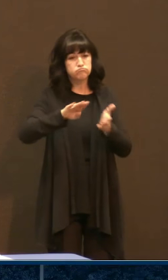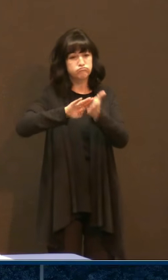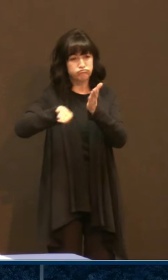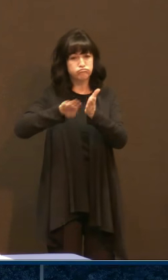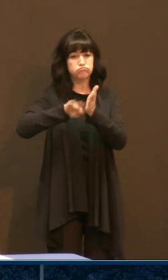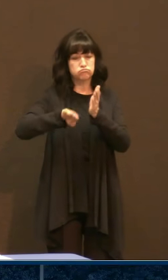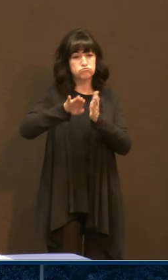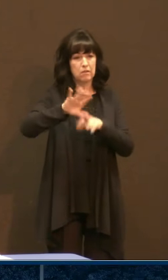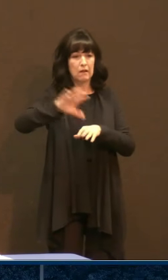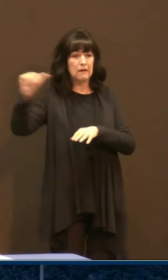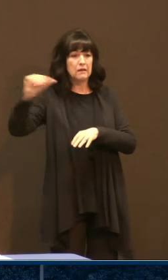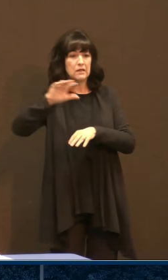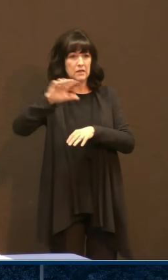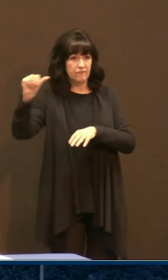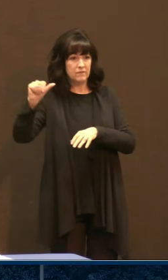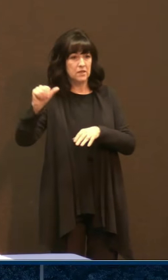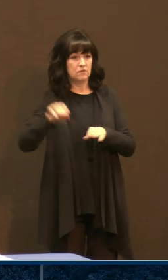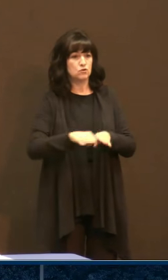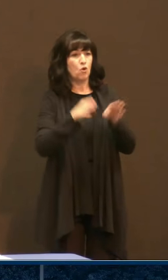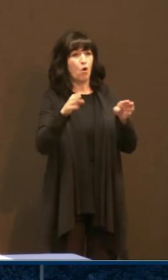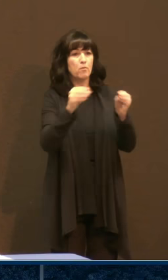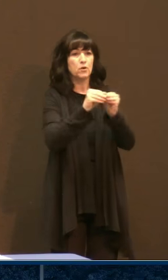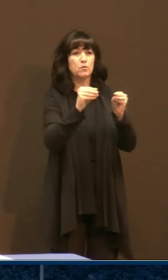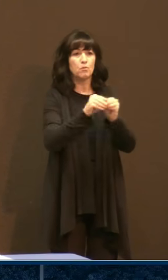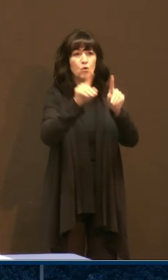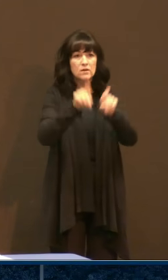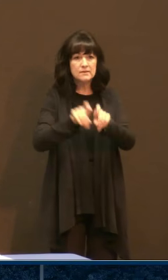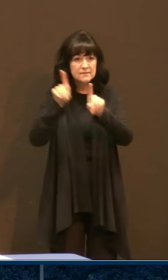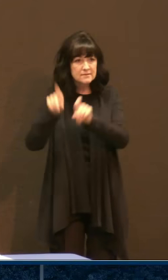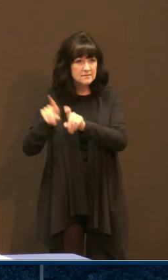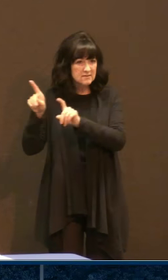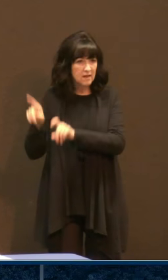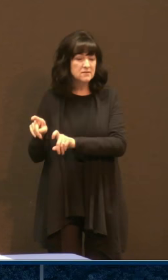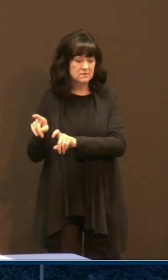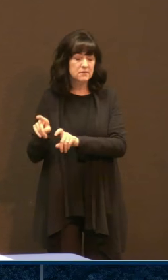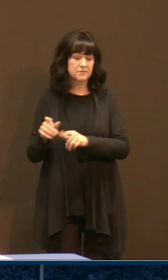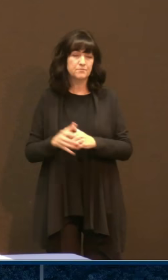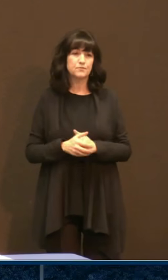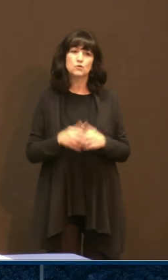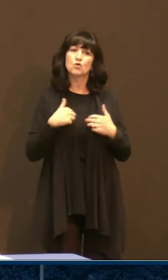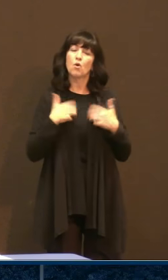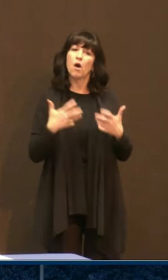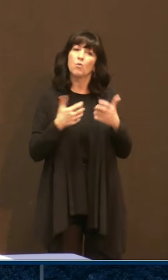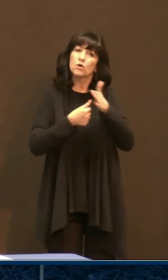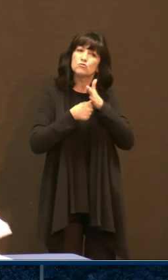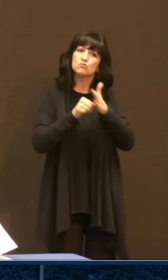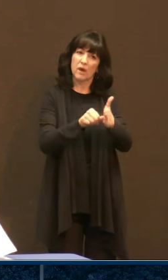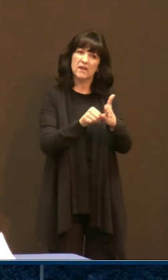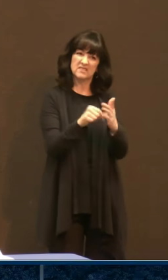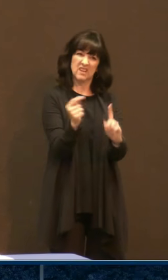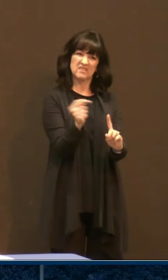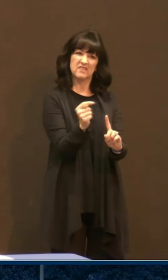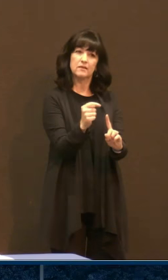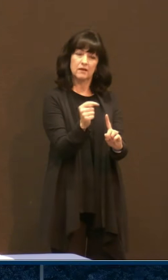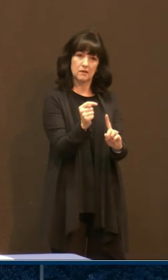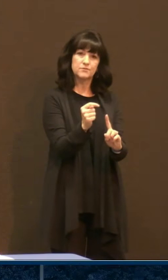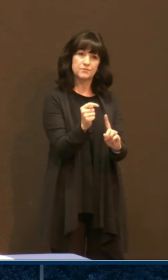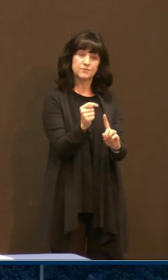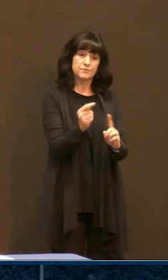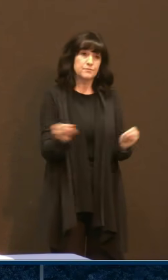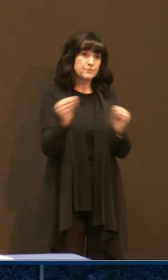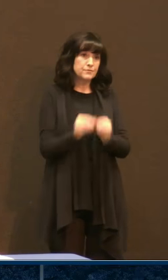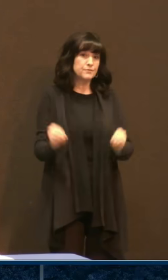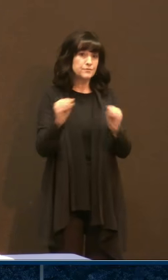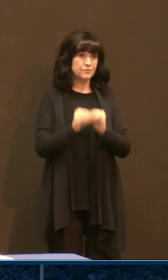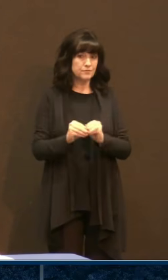and doing all the testing to enable us to move forward. So I just wanted to point that out, because as we test more,